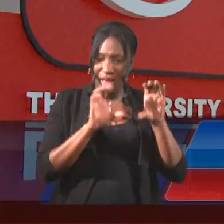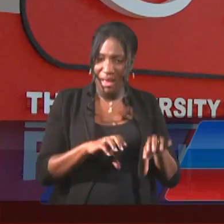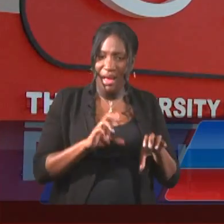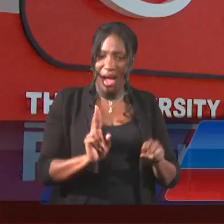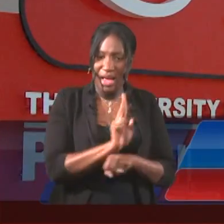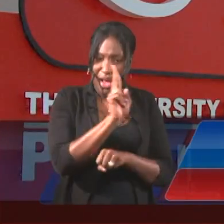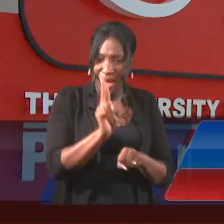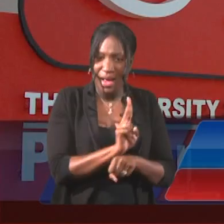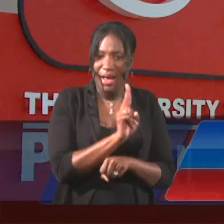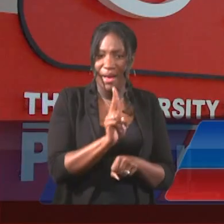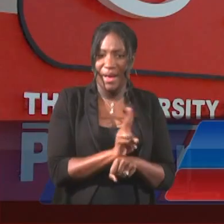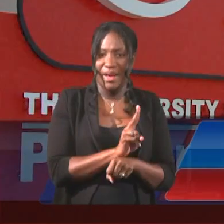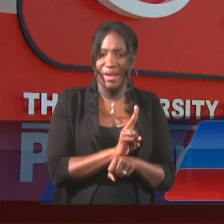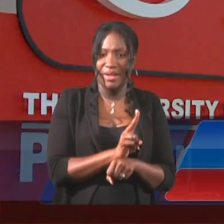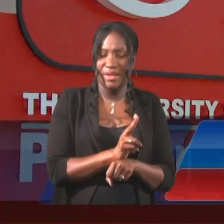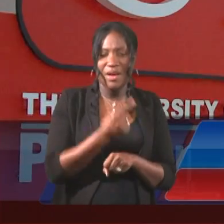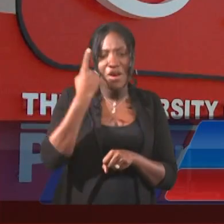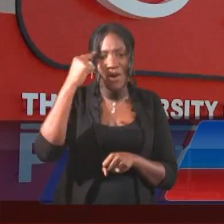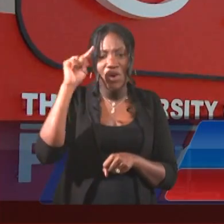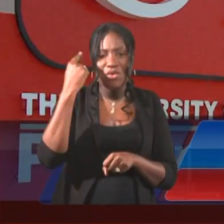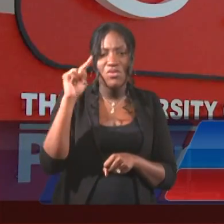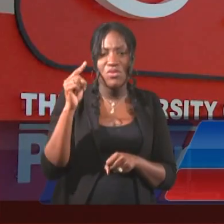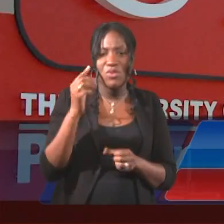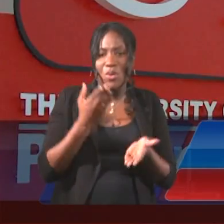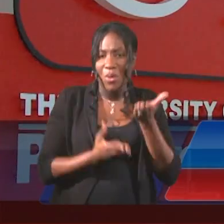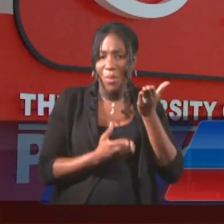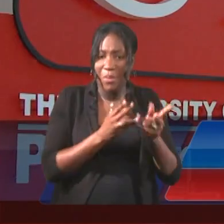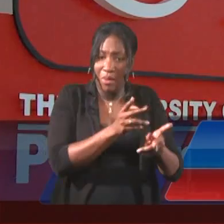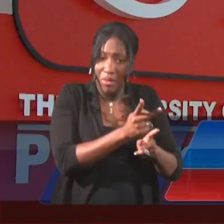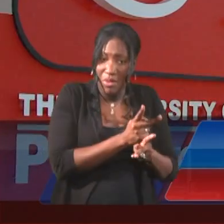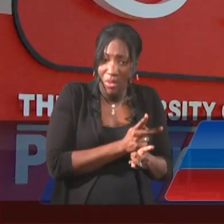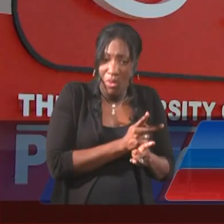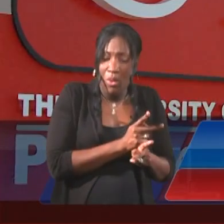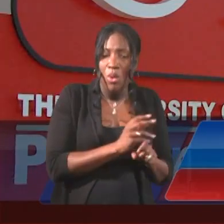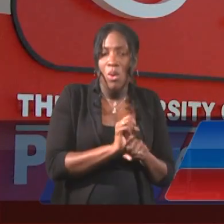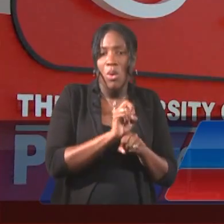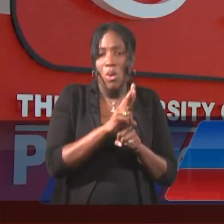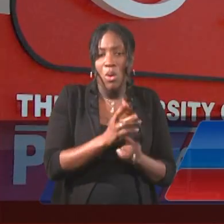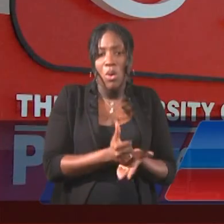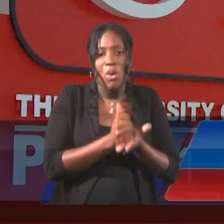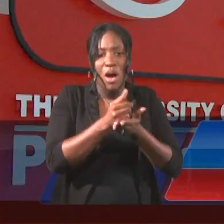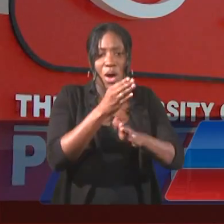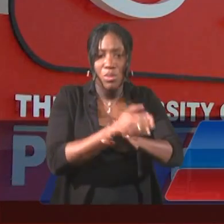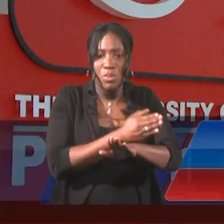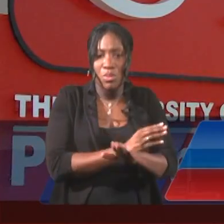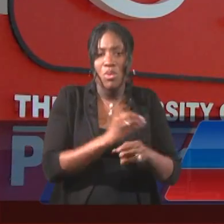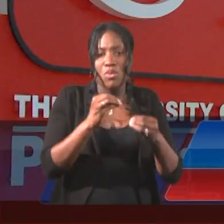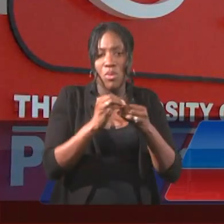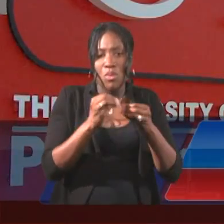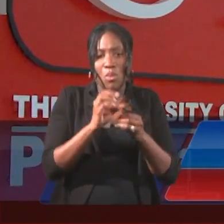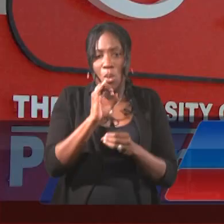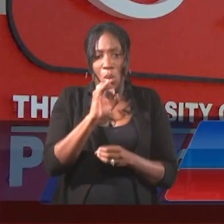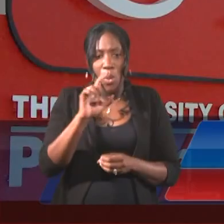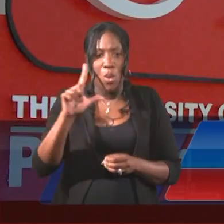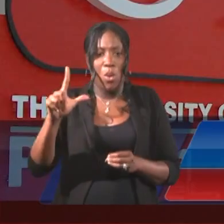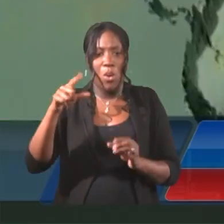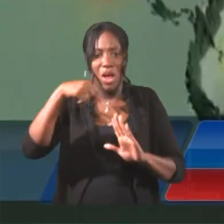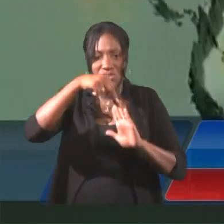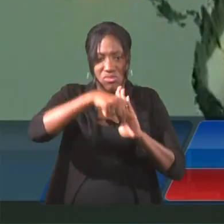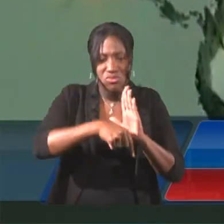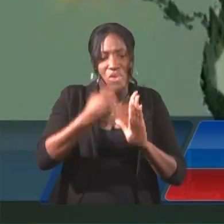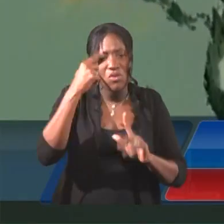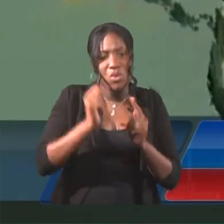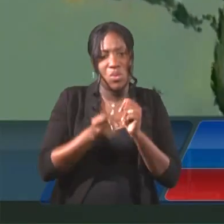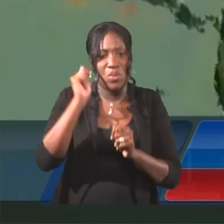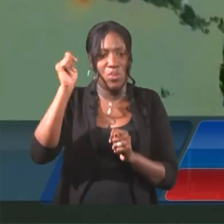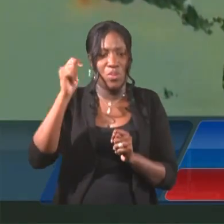other oil operator, and use this CO2 to either permanently store it or enhance the oil recovery of Trinidad and Tobago, thereby providing a win-win solution.